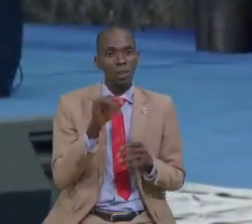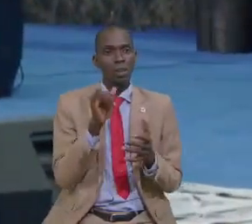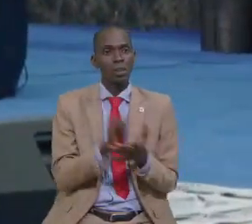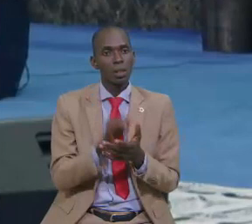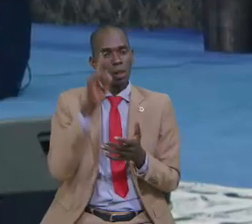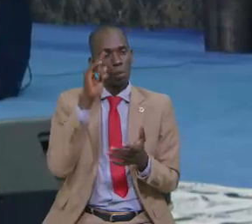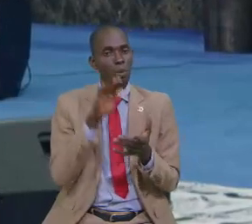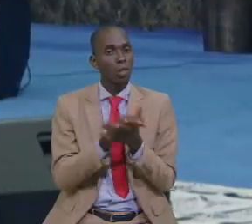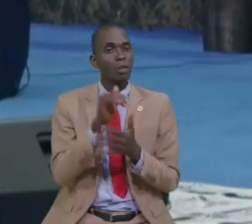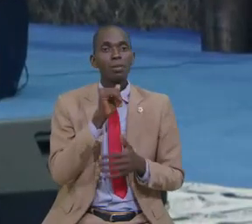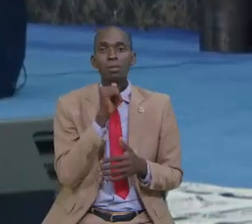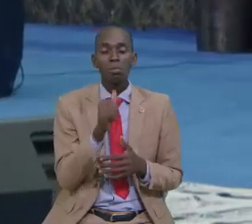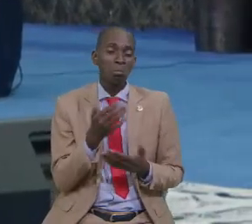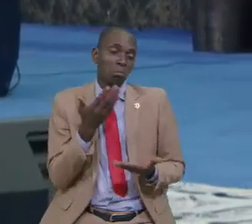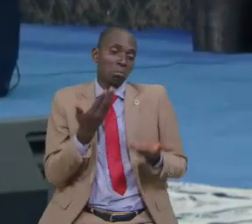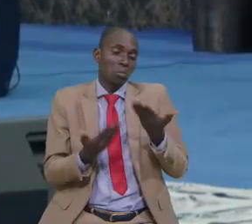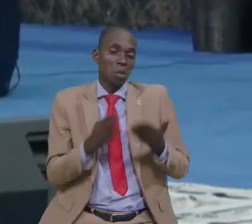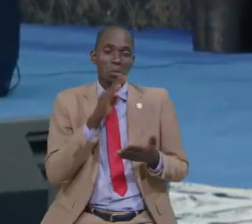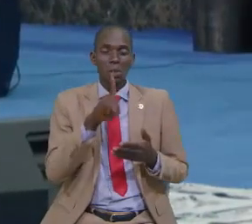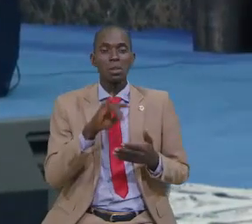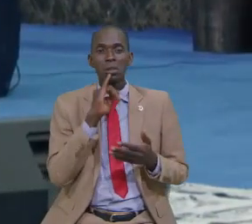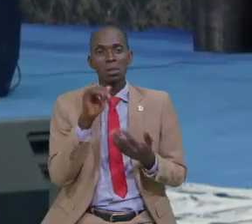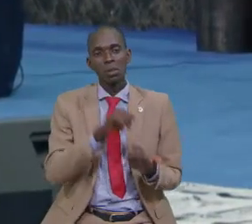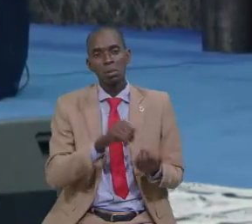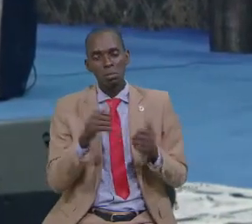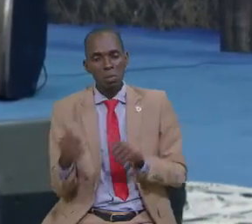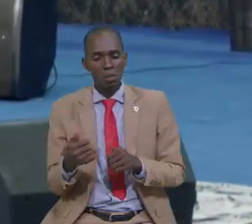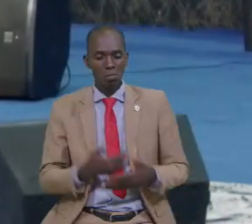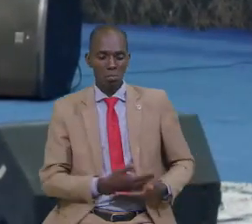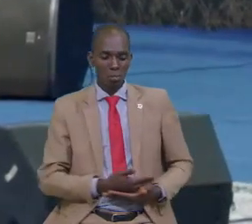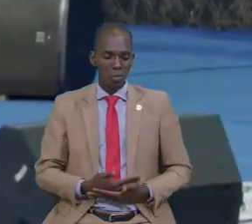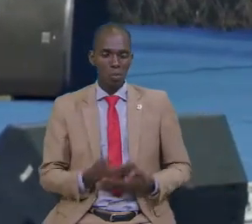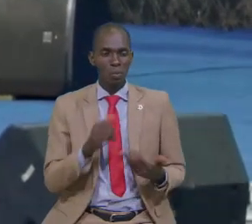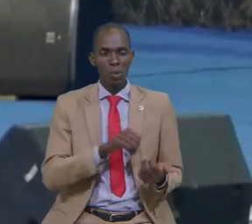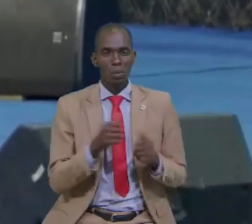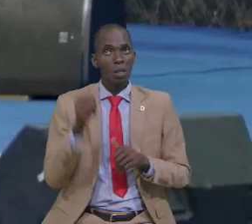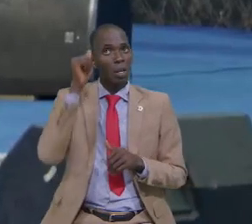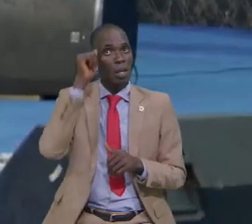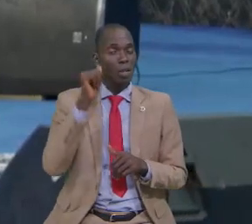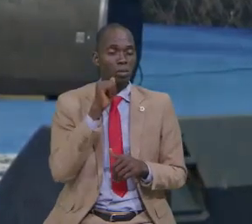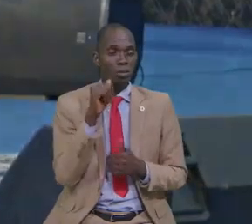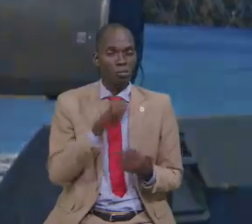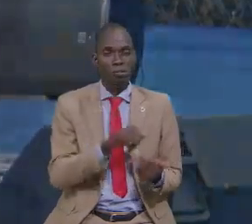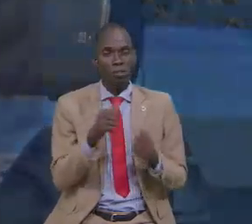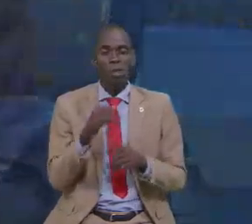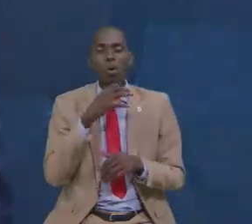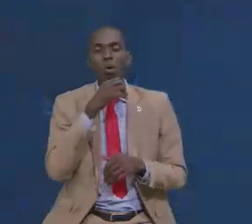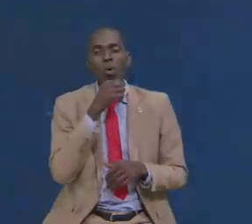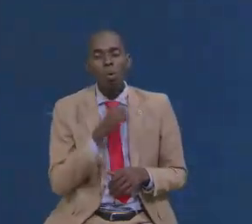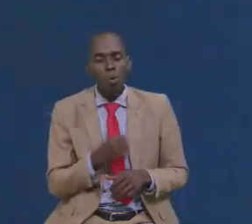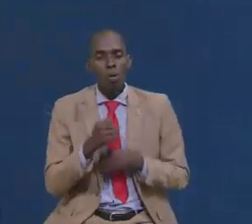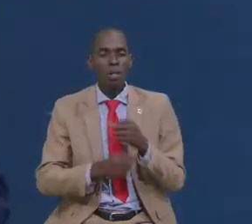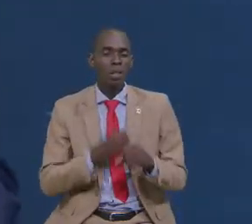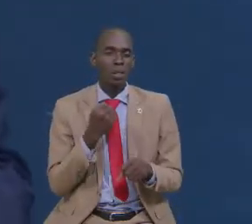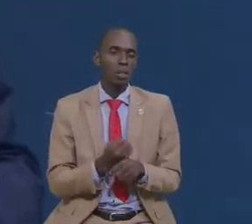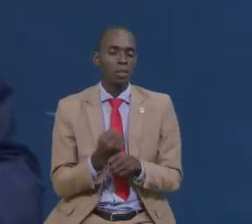even if he is baptized infant baptism adult baptism old age baptism is